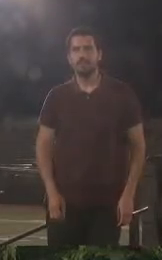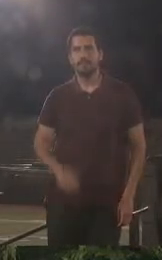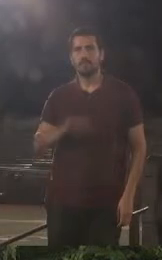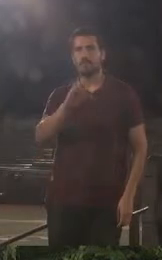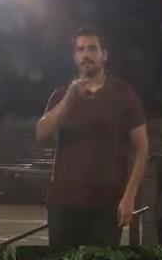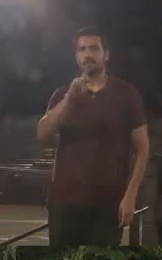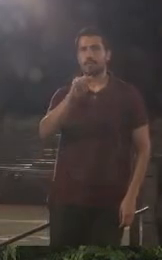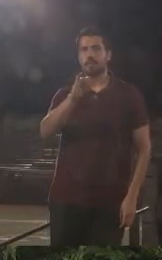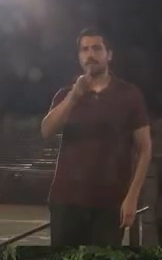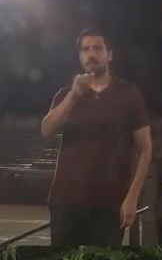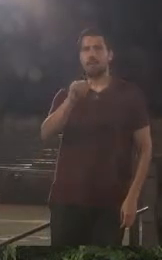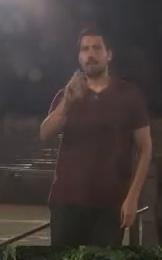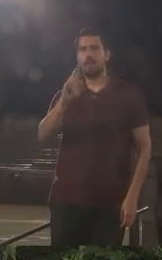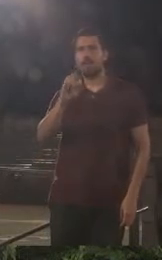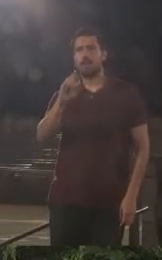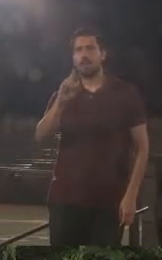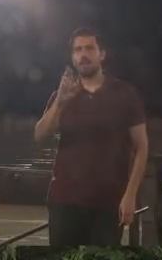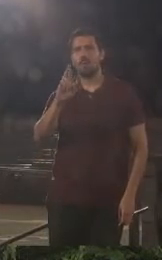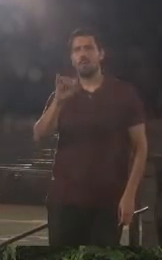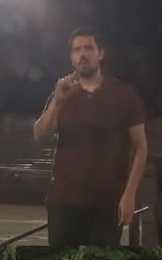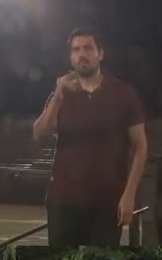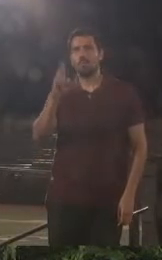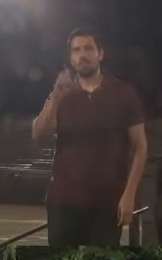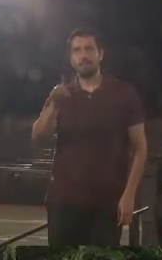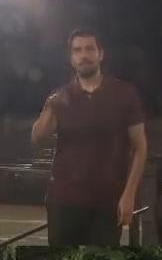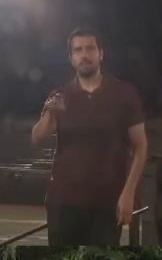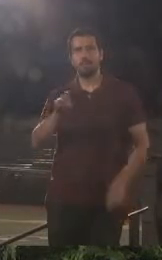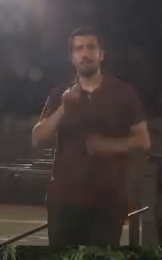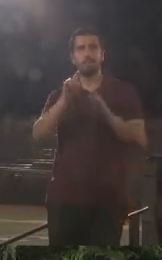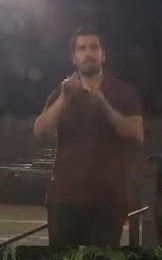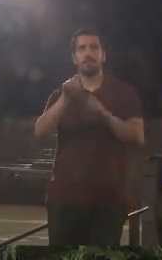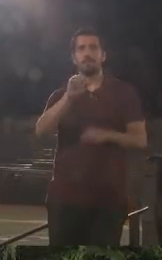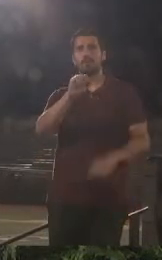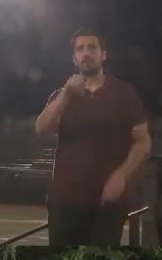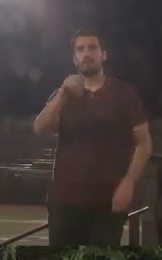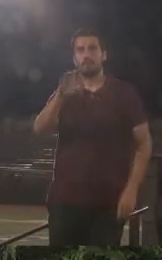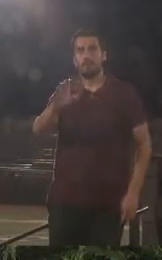Kayla Gianna Rodriguez will be attending St. Philip's College.